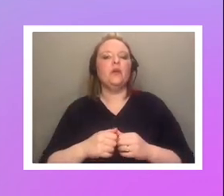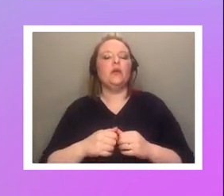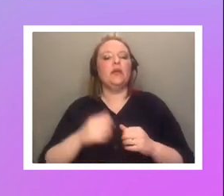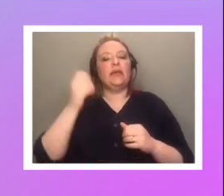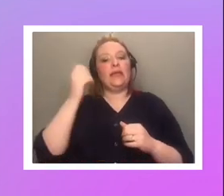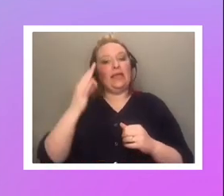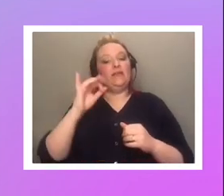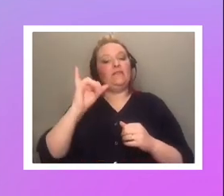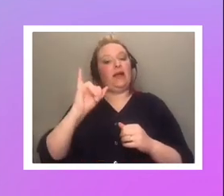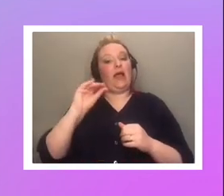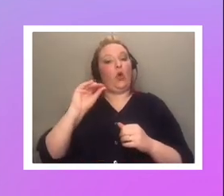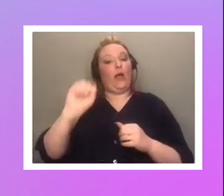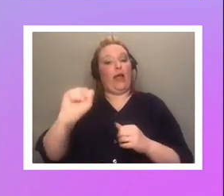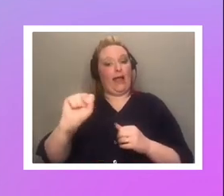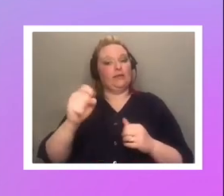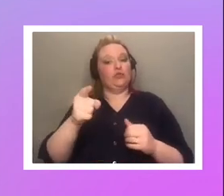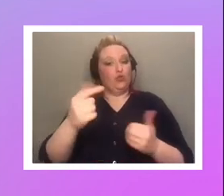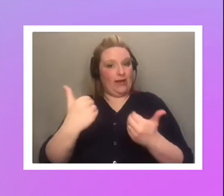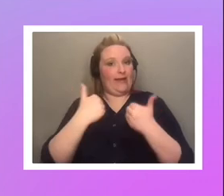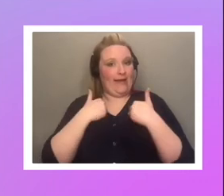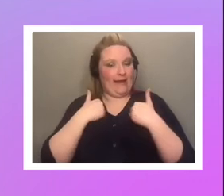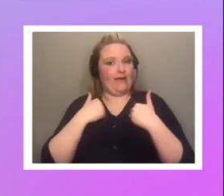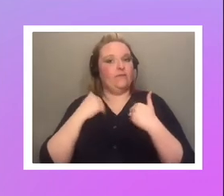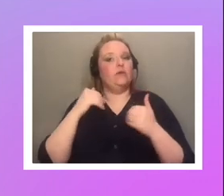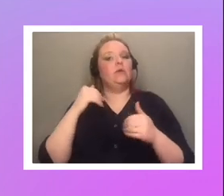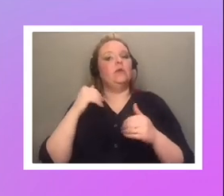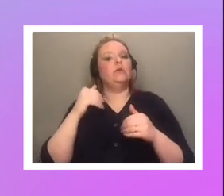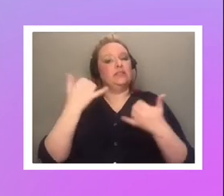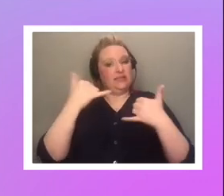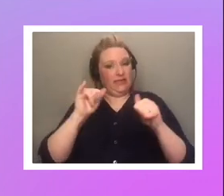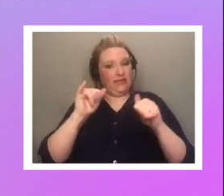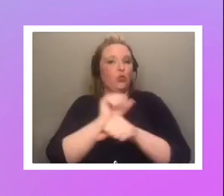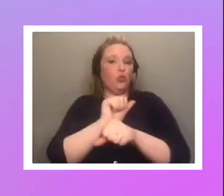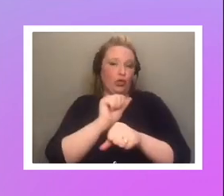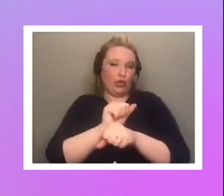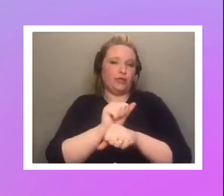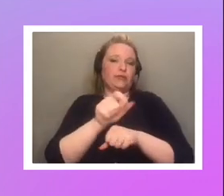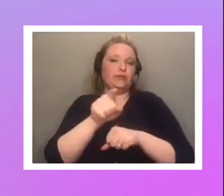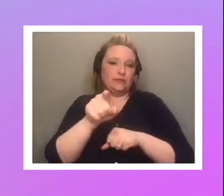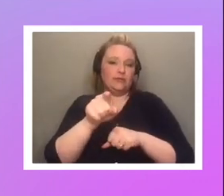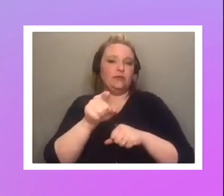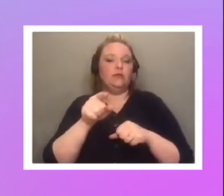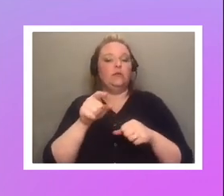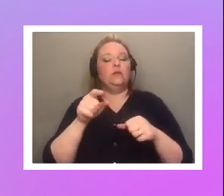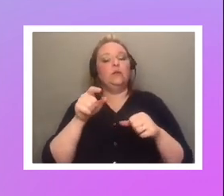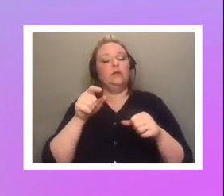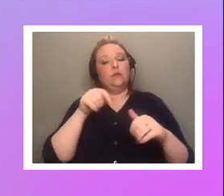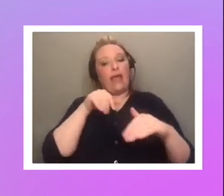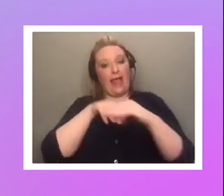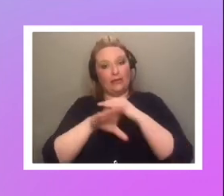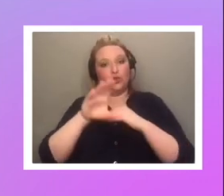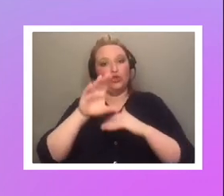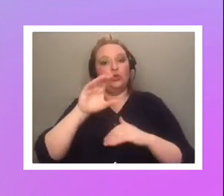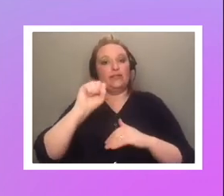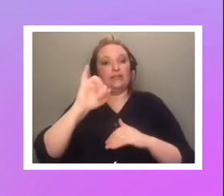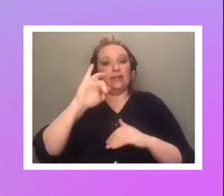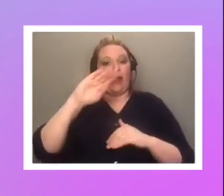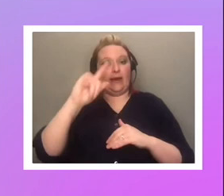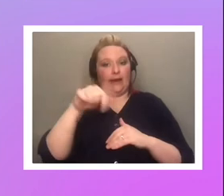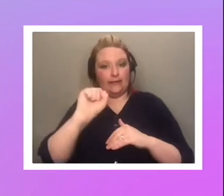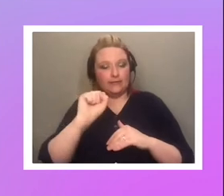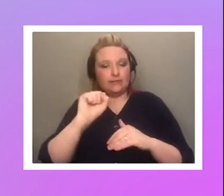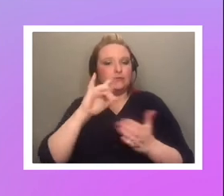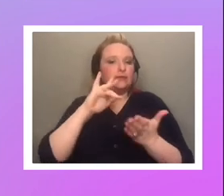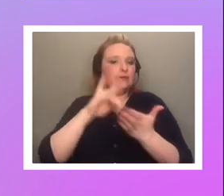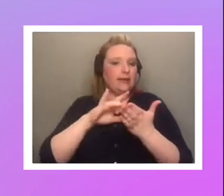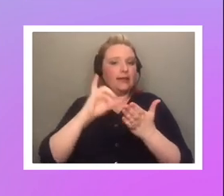on iOS, if you are, because it still works, and you went into your settings and were like, hey, iOS, I